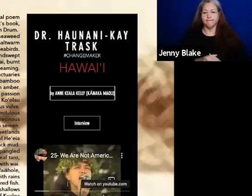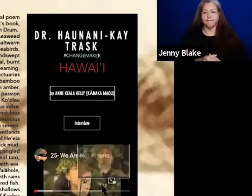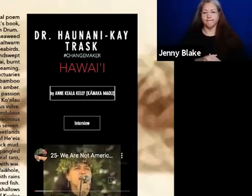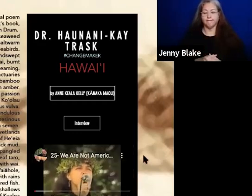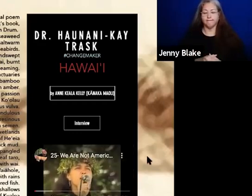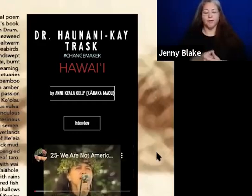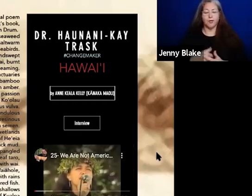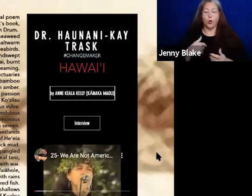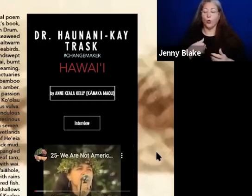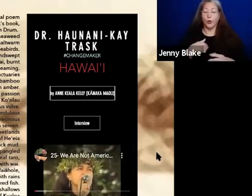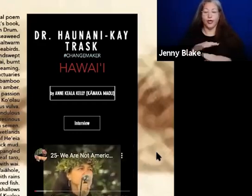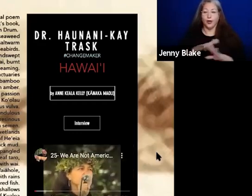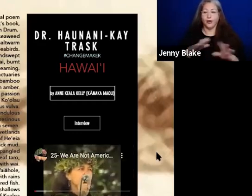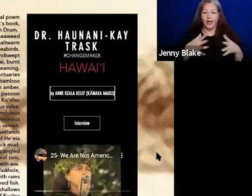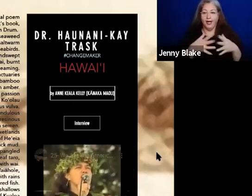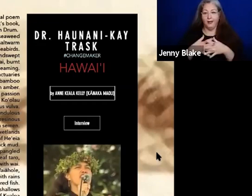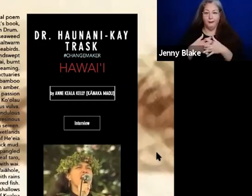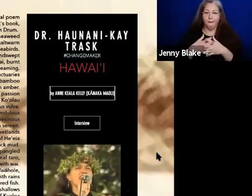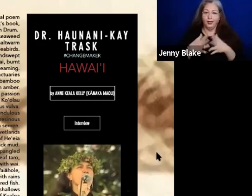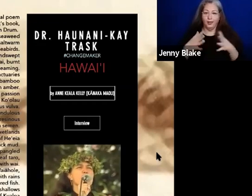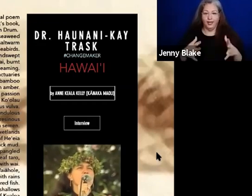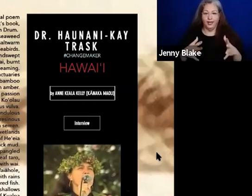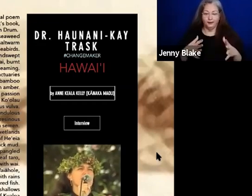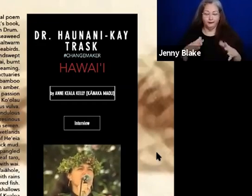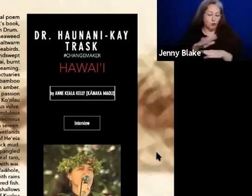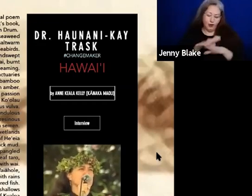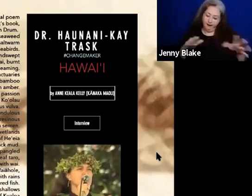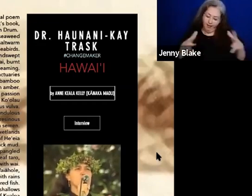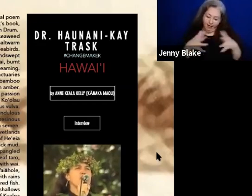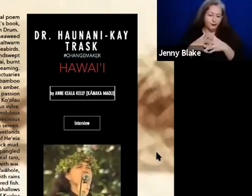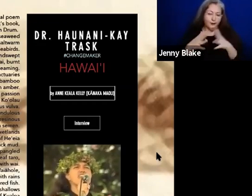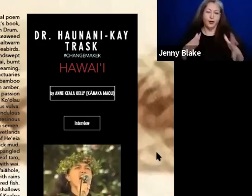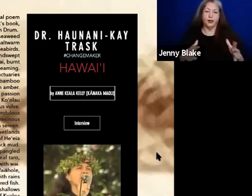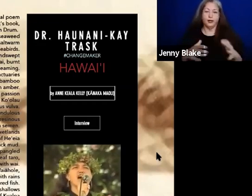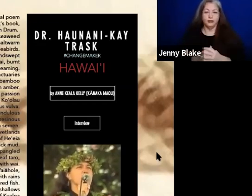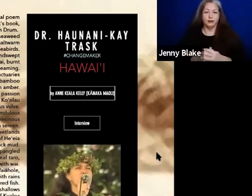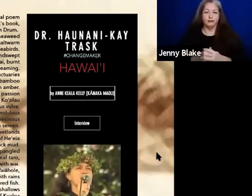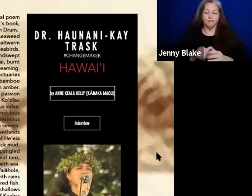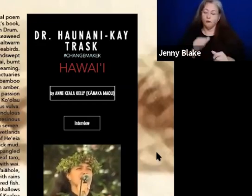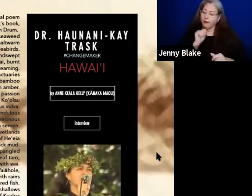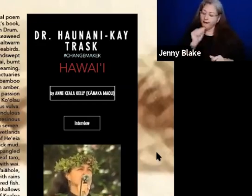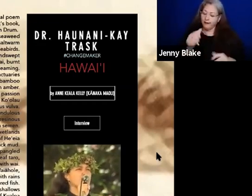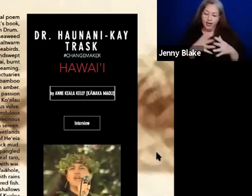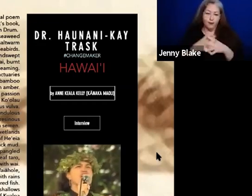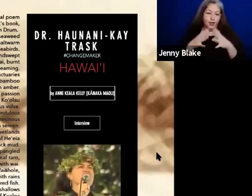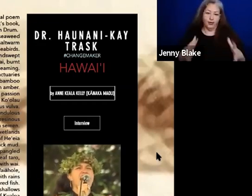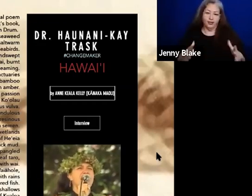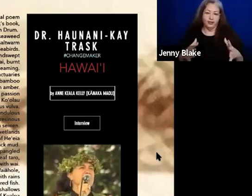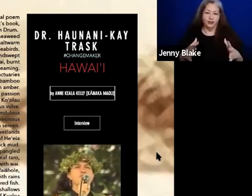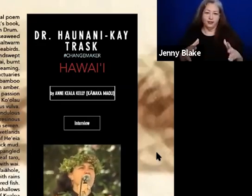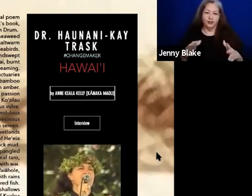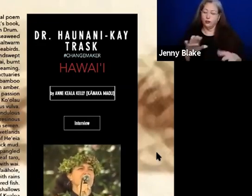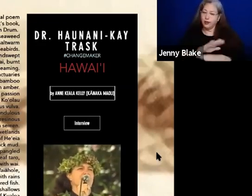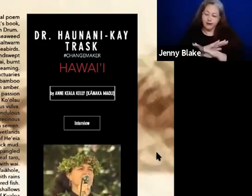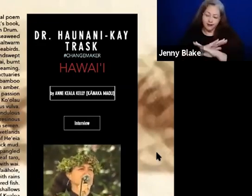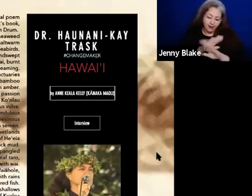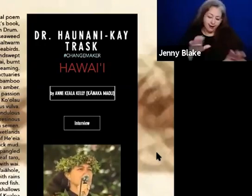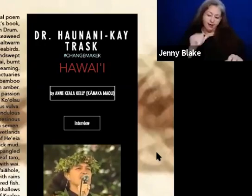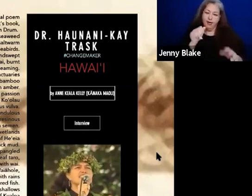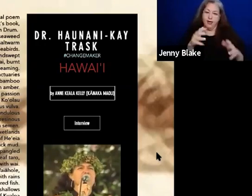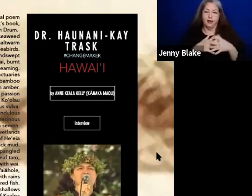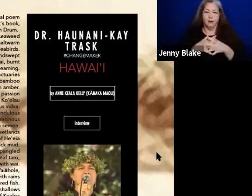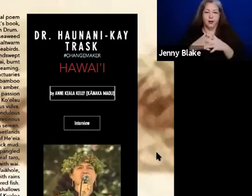We are not American! We are not American! We are not American. We are not